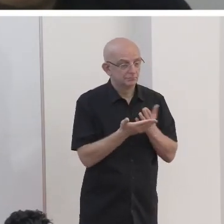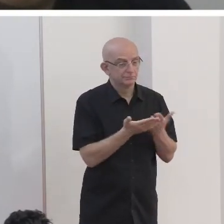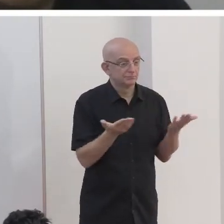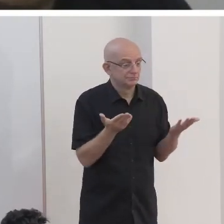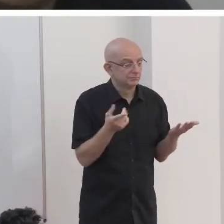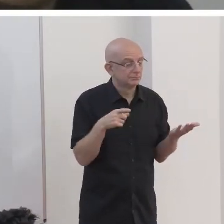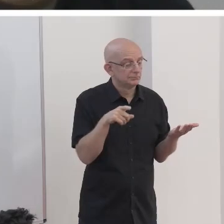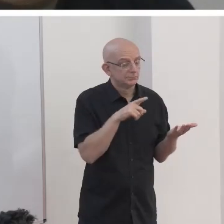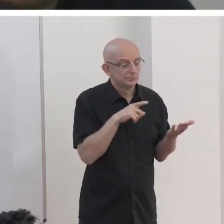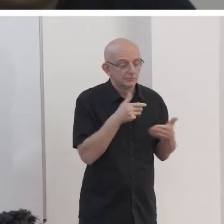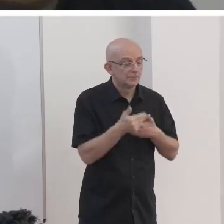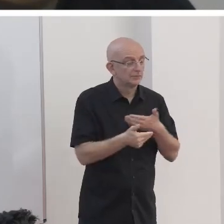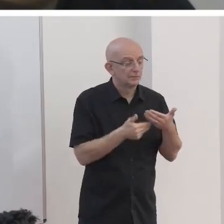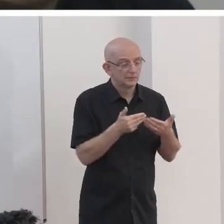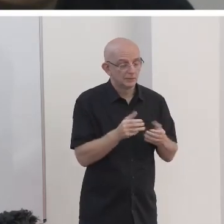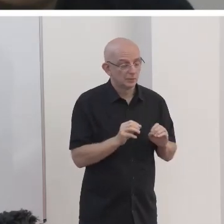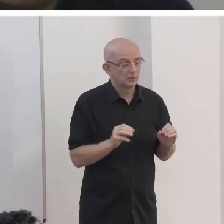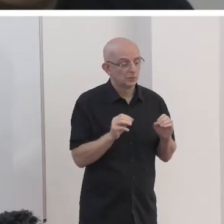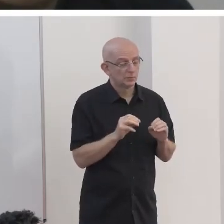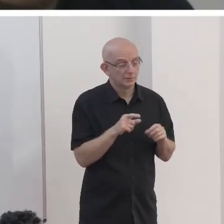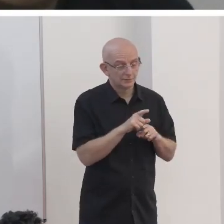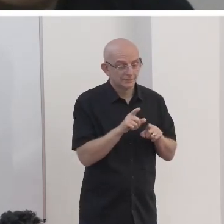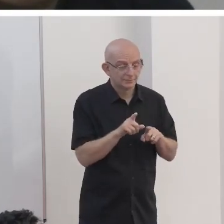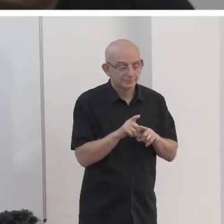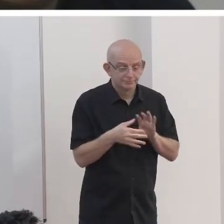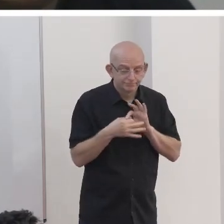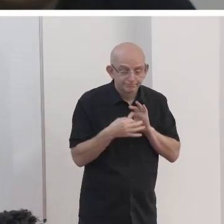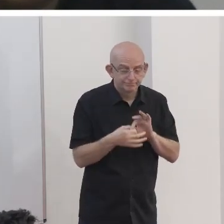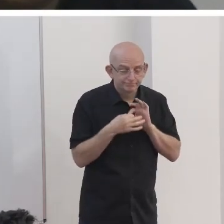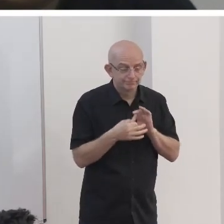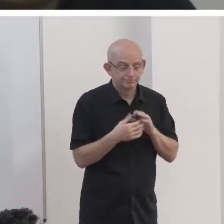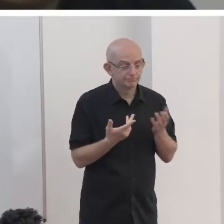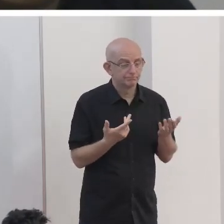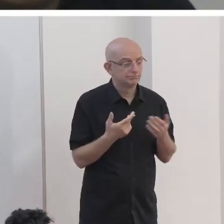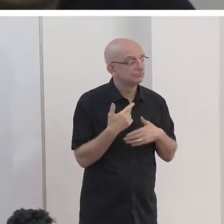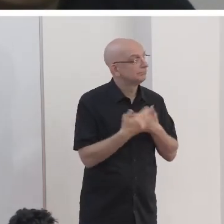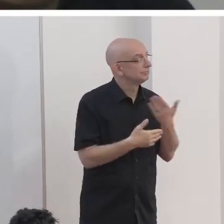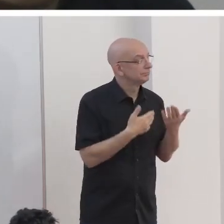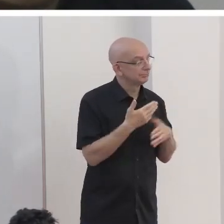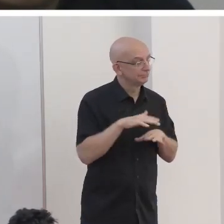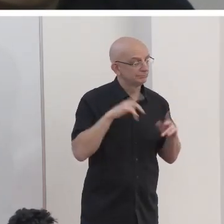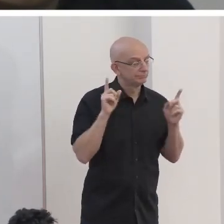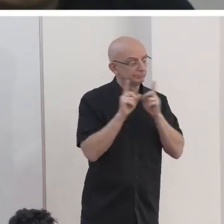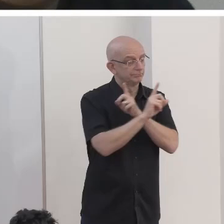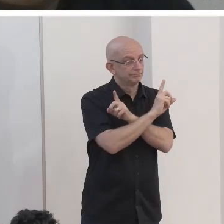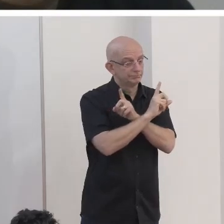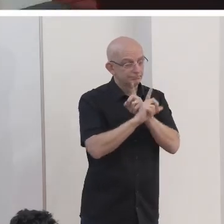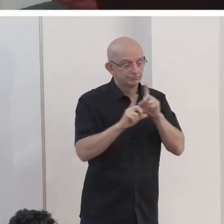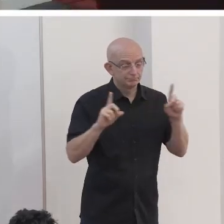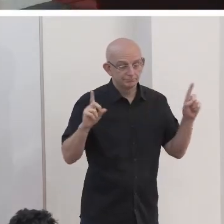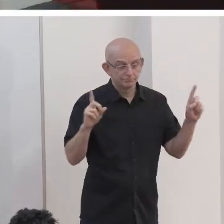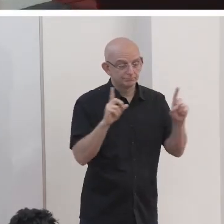I should provide justice to her. Did they feel? Yes, no? No. No, right?